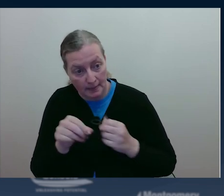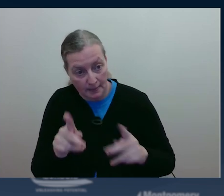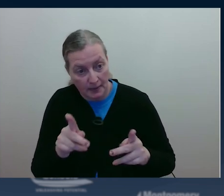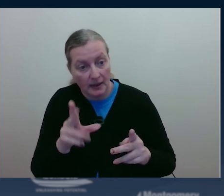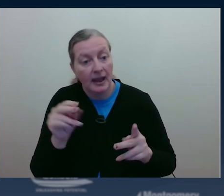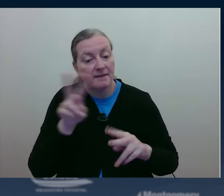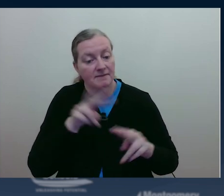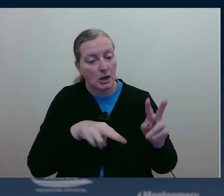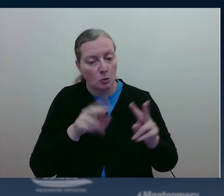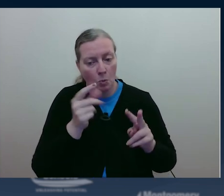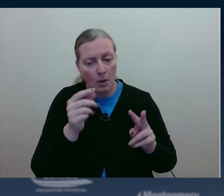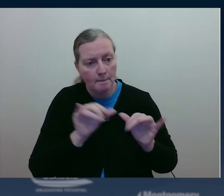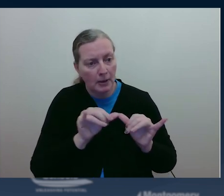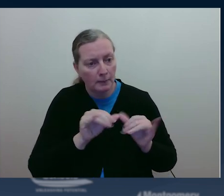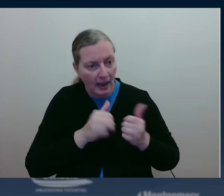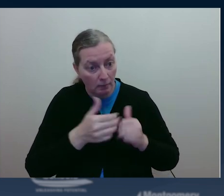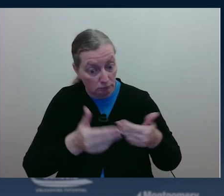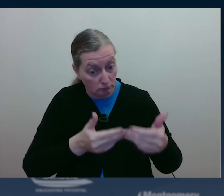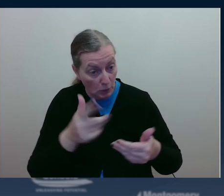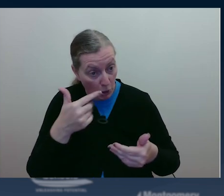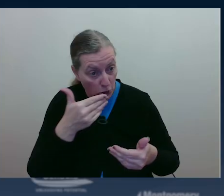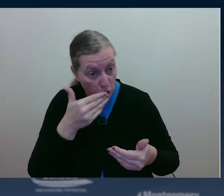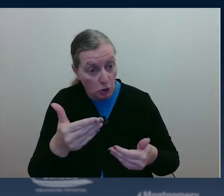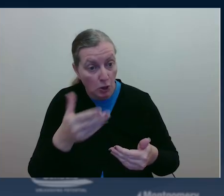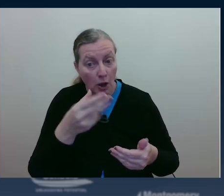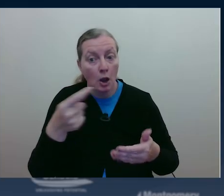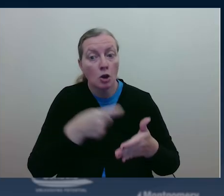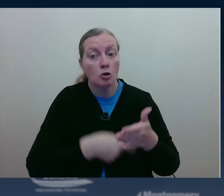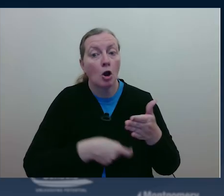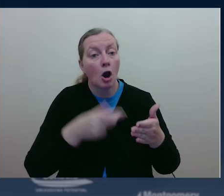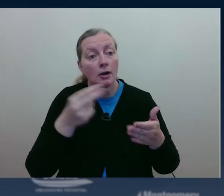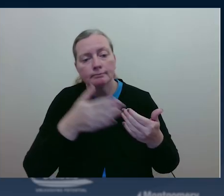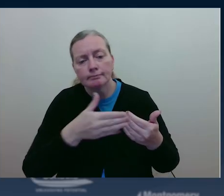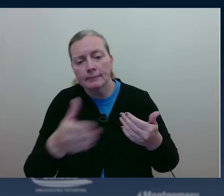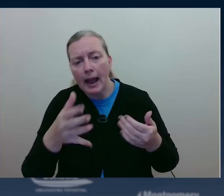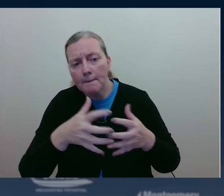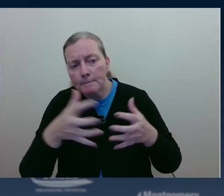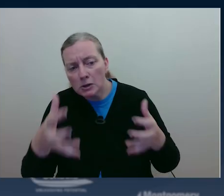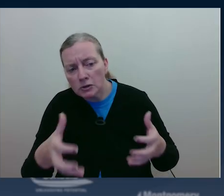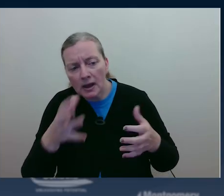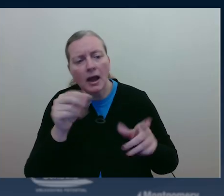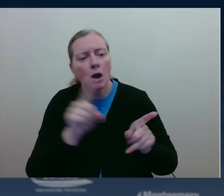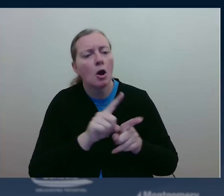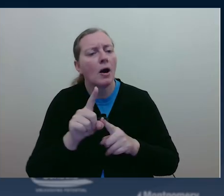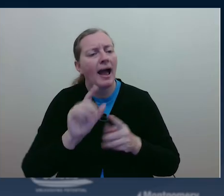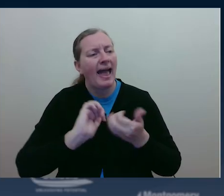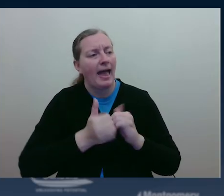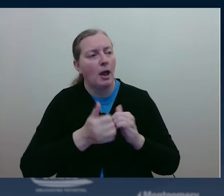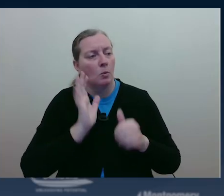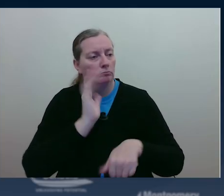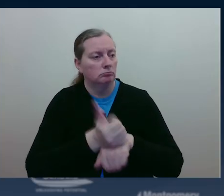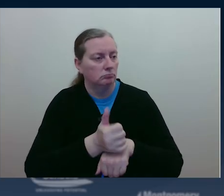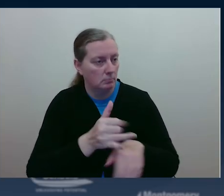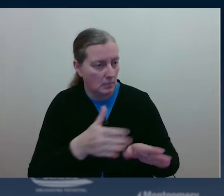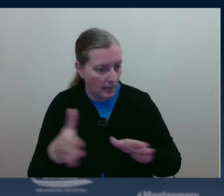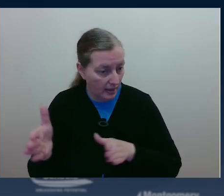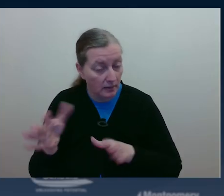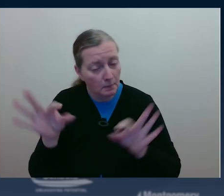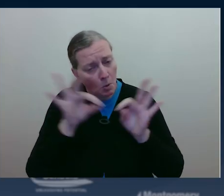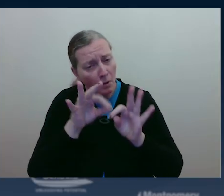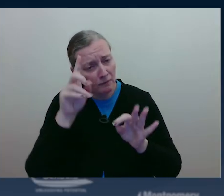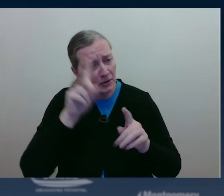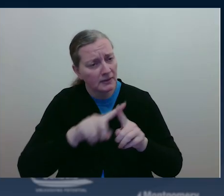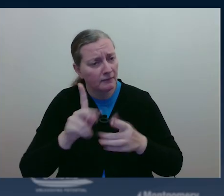plans. All of these pieces are really important when it comes to a program. Programs are different than course